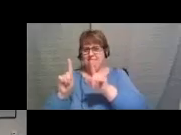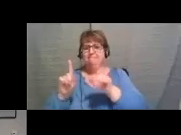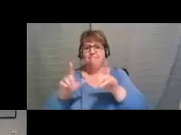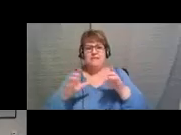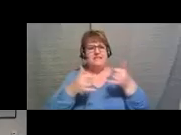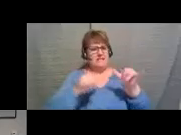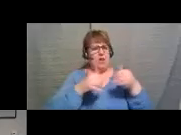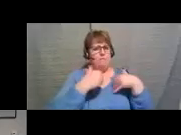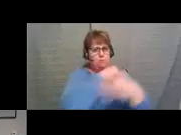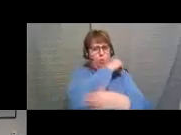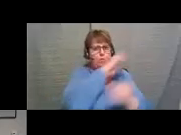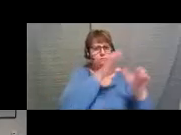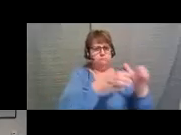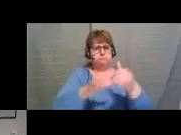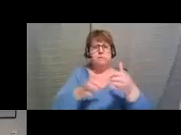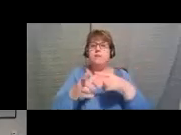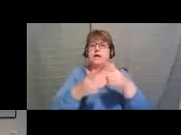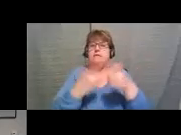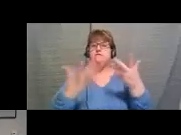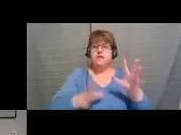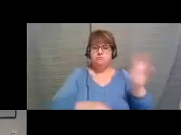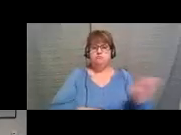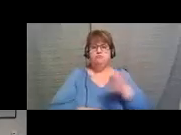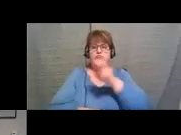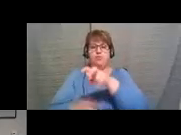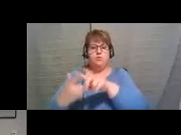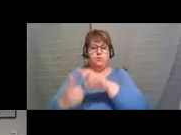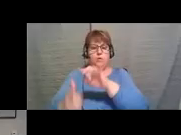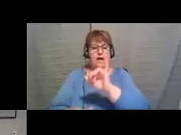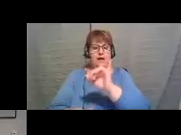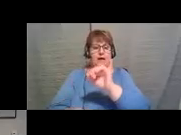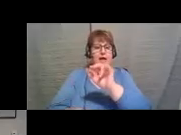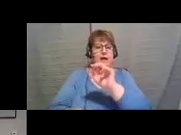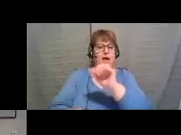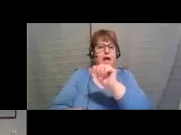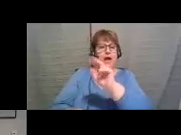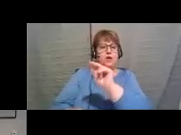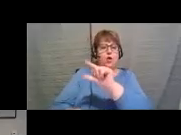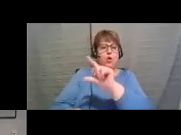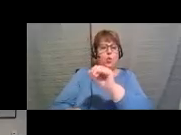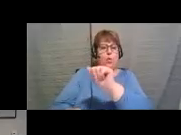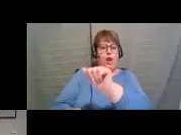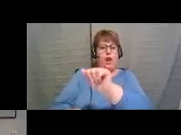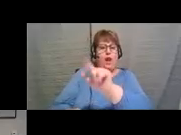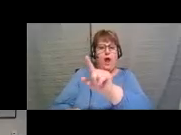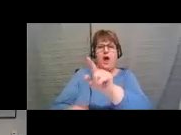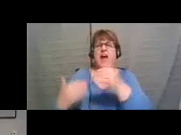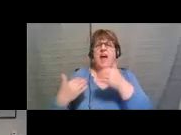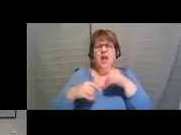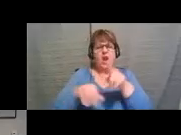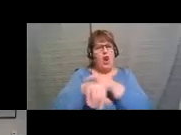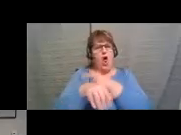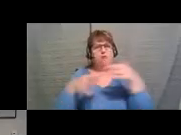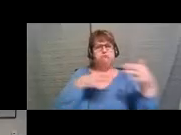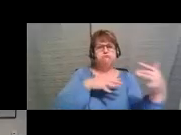Africa. Why Angola? Because it had the longest running civil war in African history. 40 years they had been